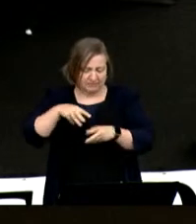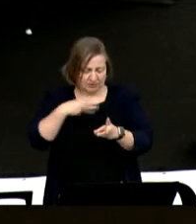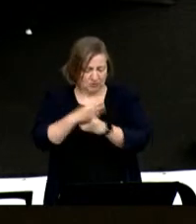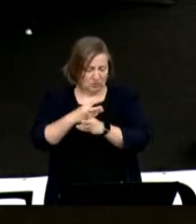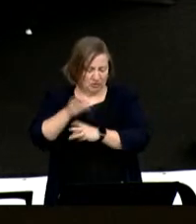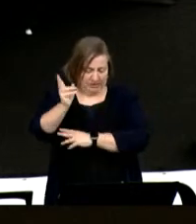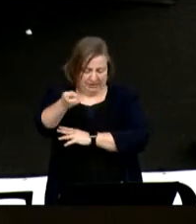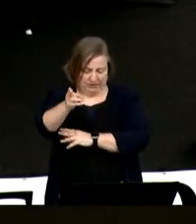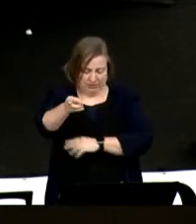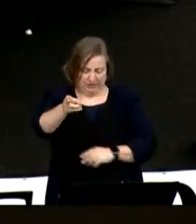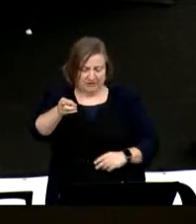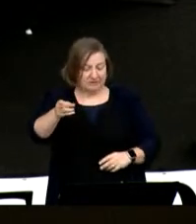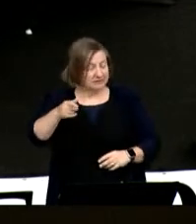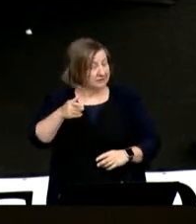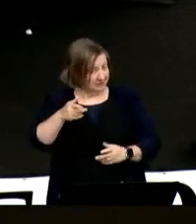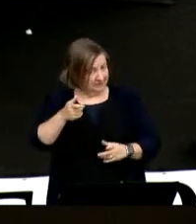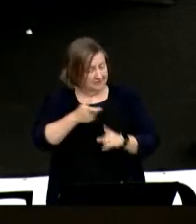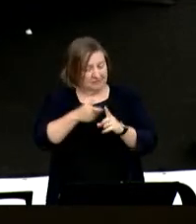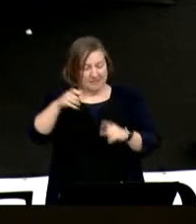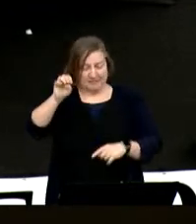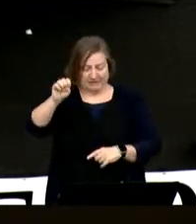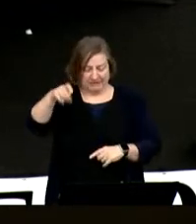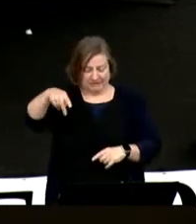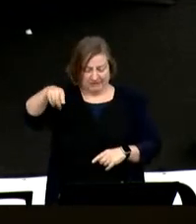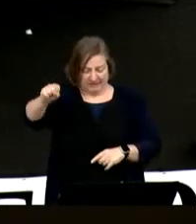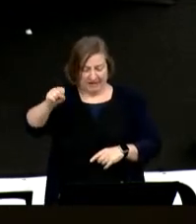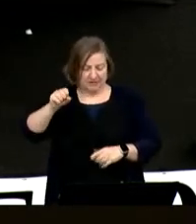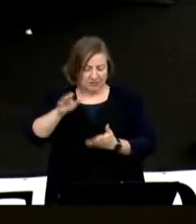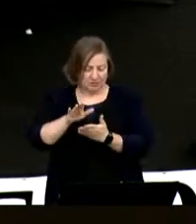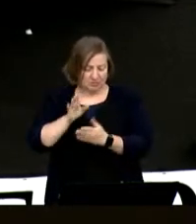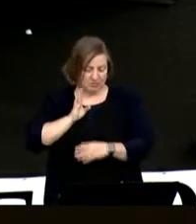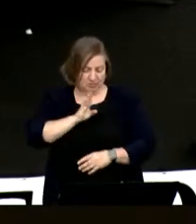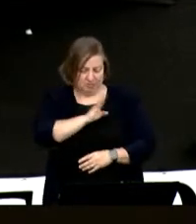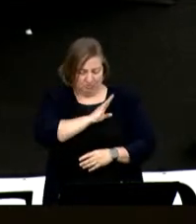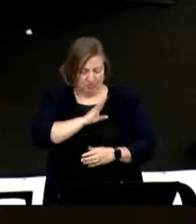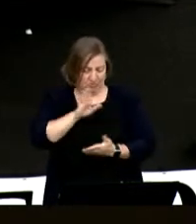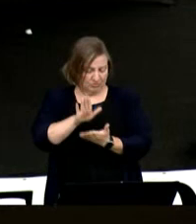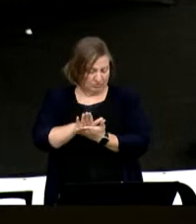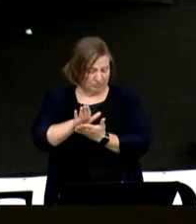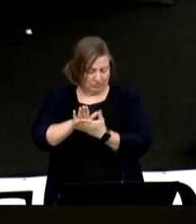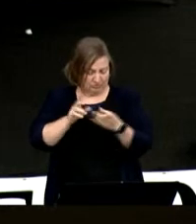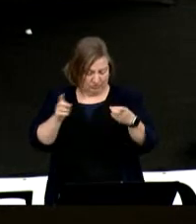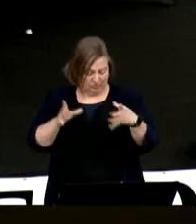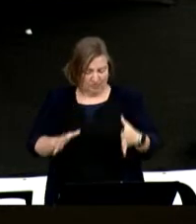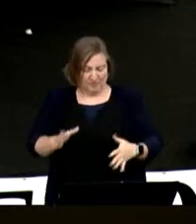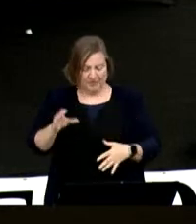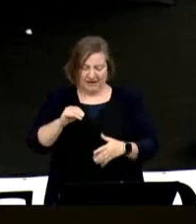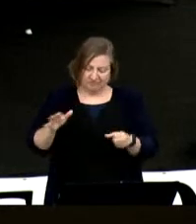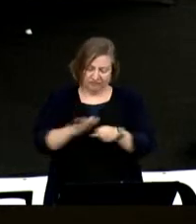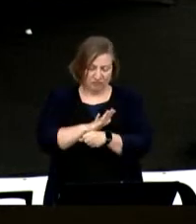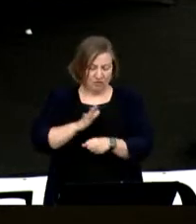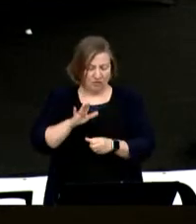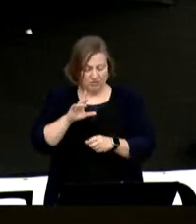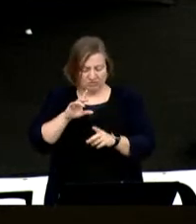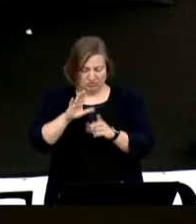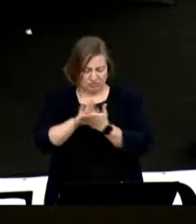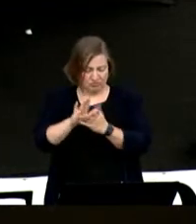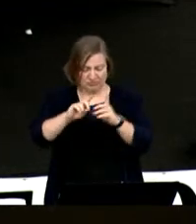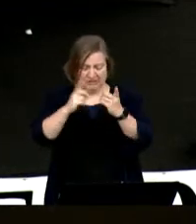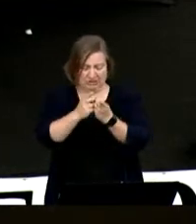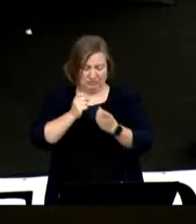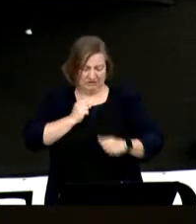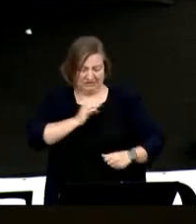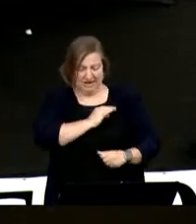history. And on behalf of the Evergreen Public Schools Board of Directors and the entire Evergreen Public Schools staff, it's my